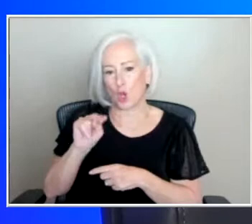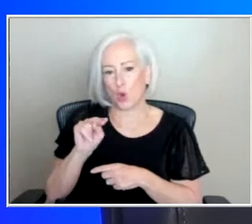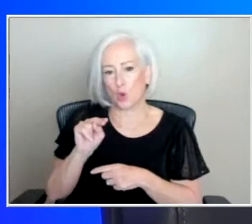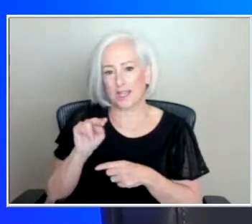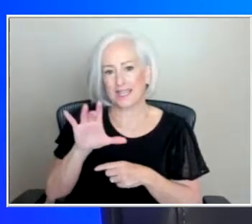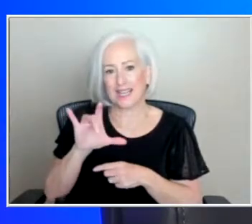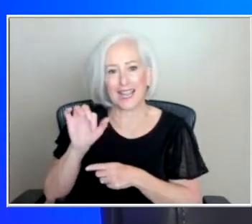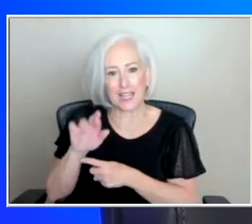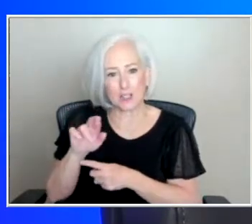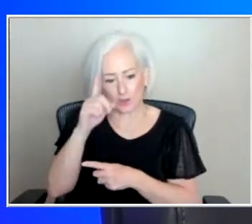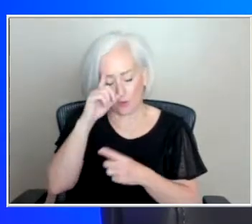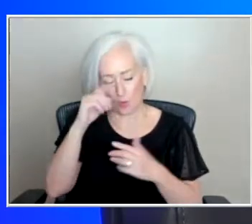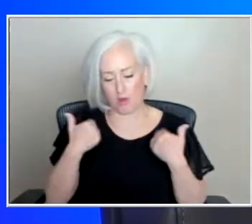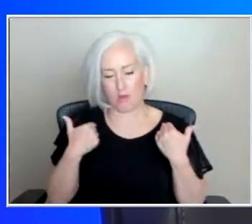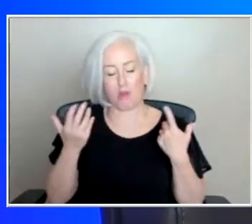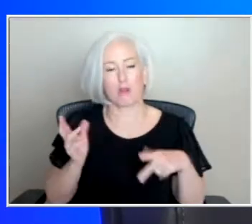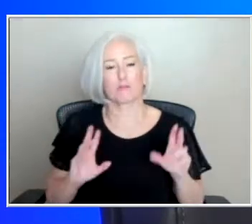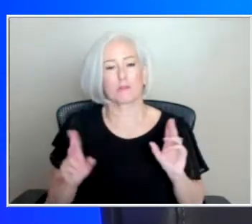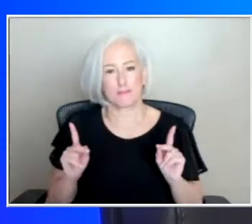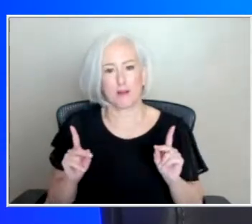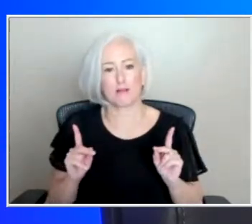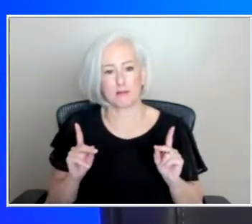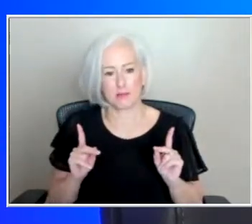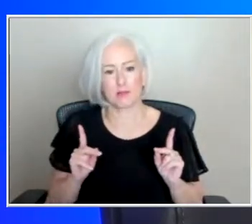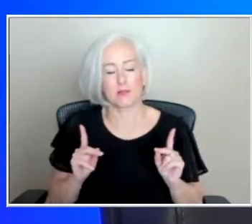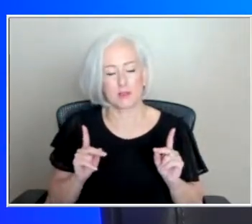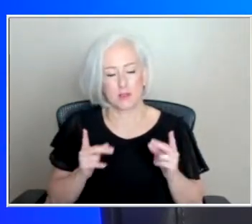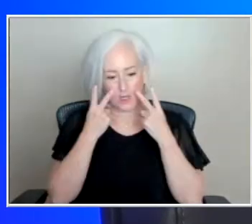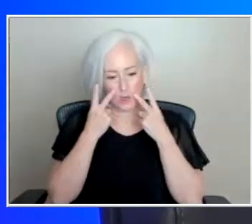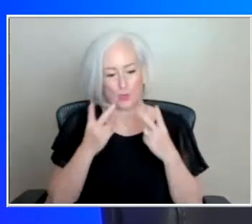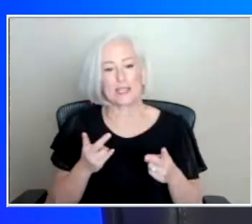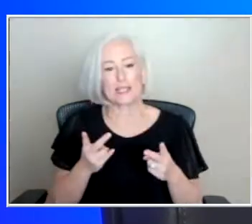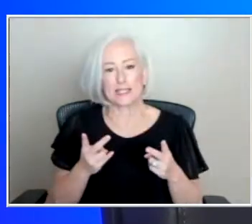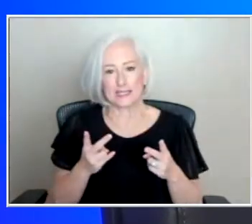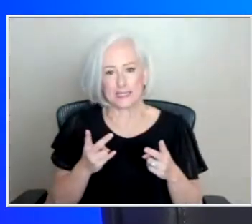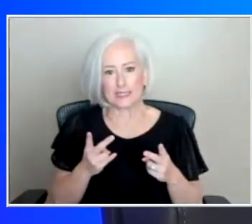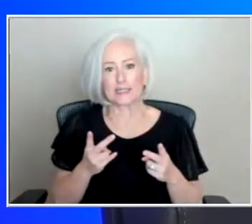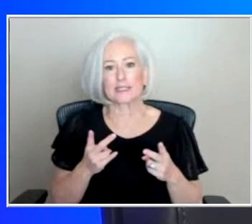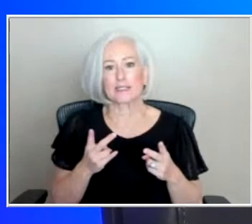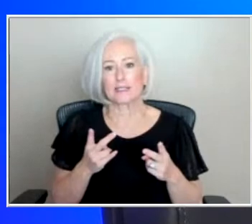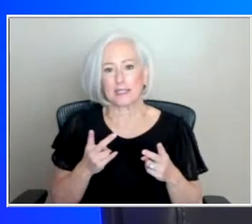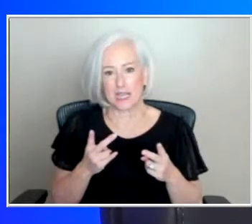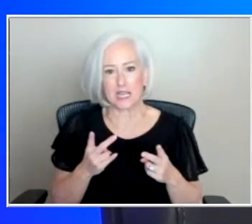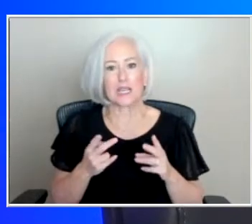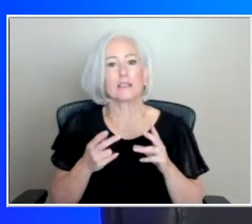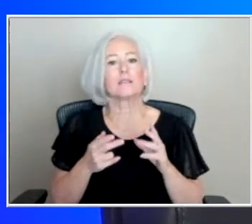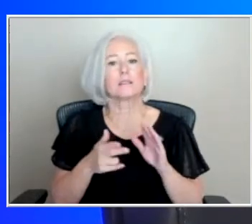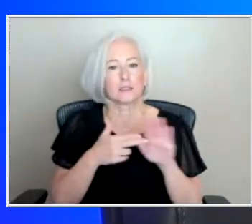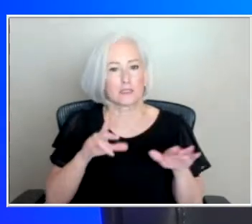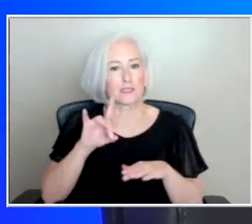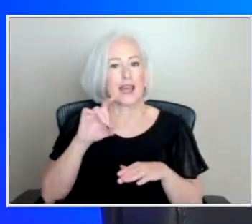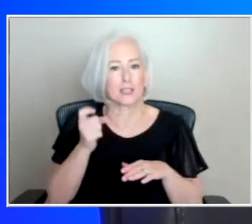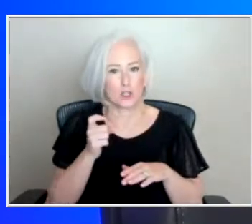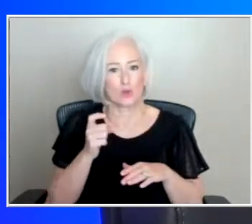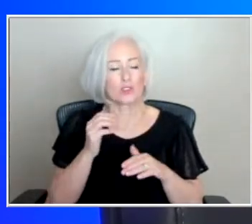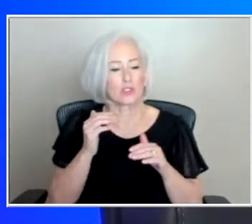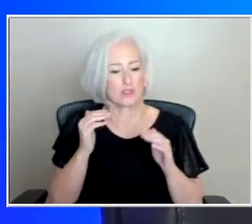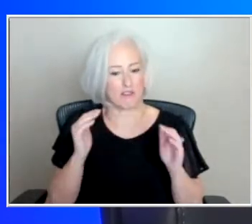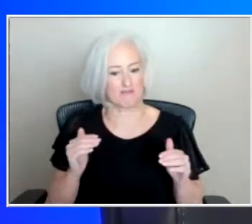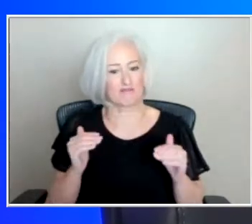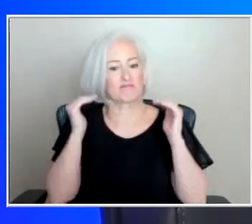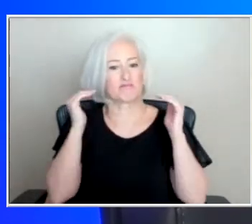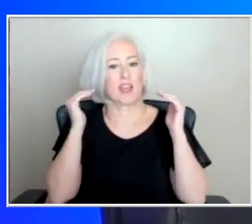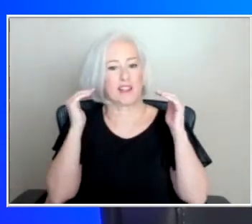individuals. And also, there's a trend in increasing diagnosis of advanced colorectal cancer.